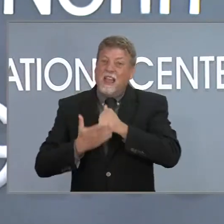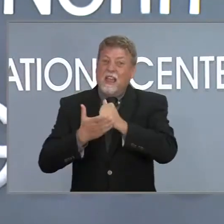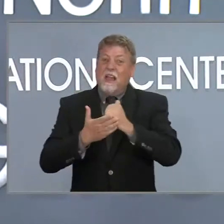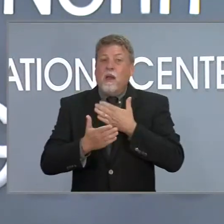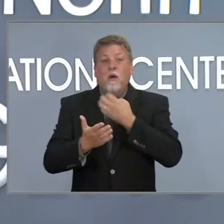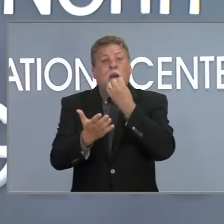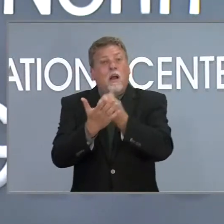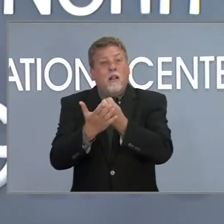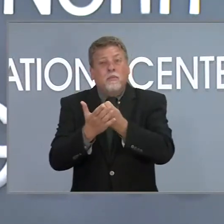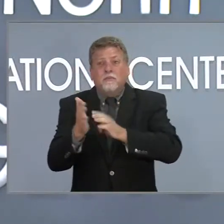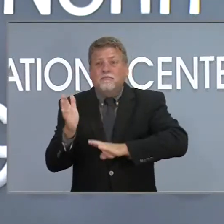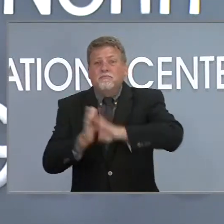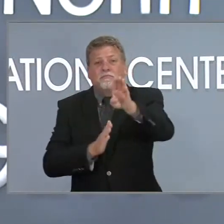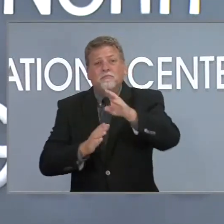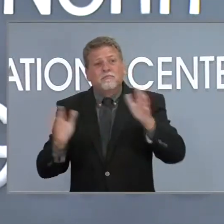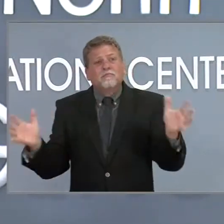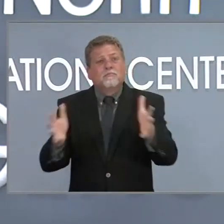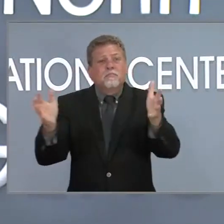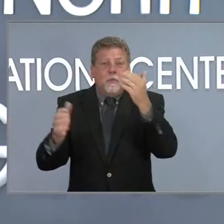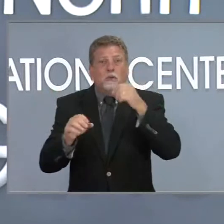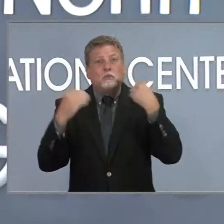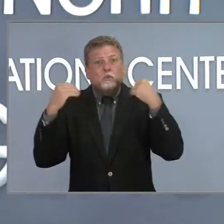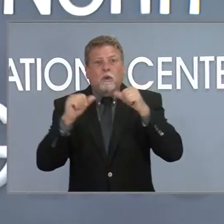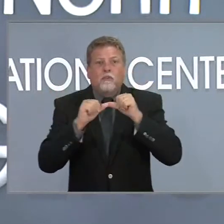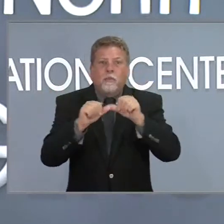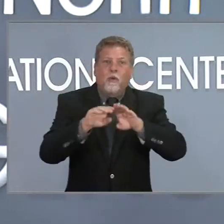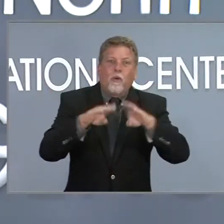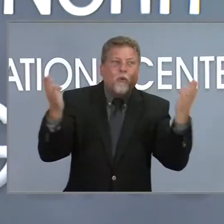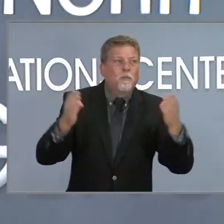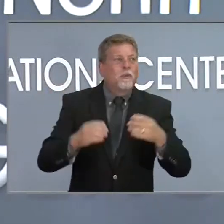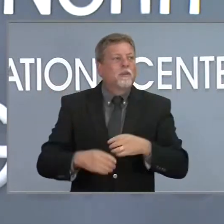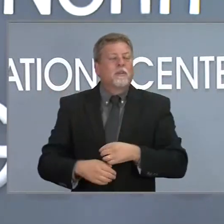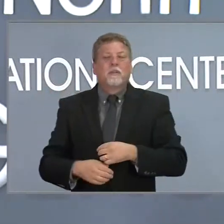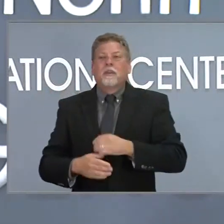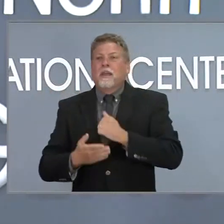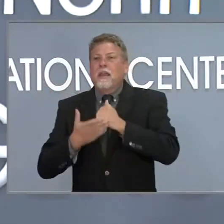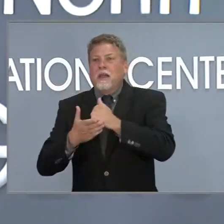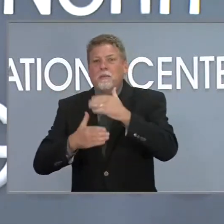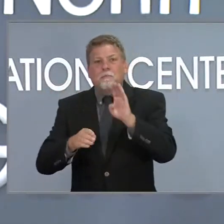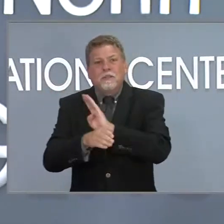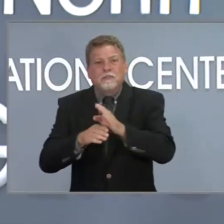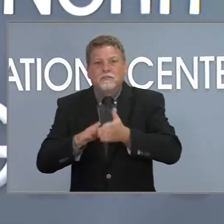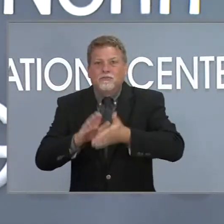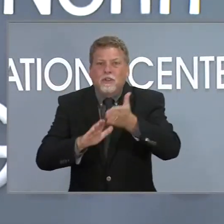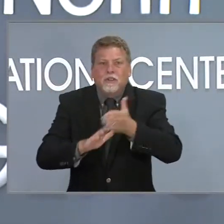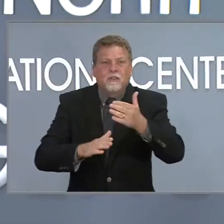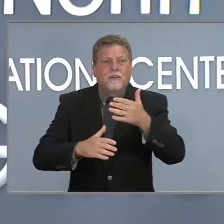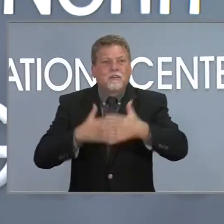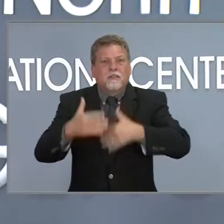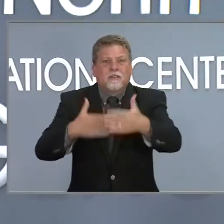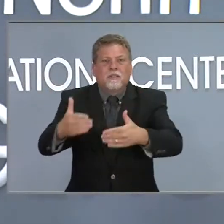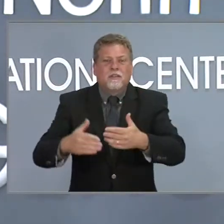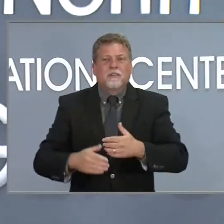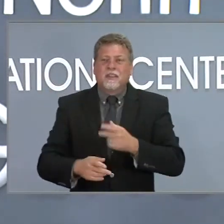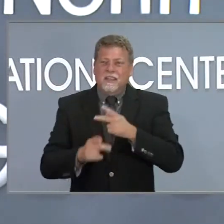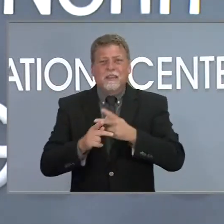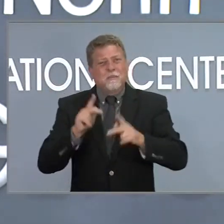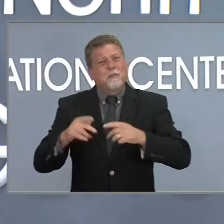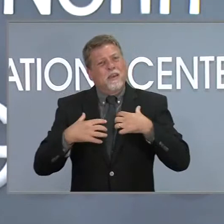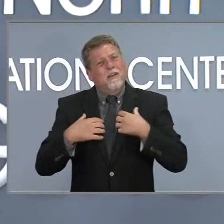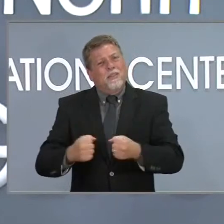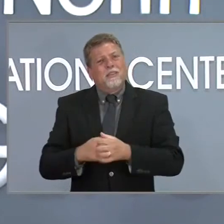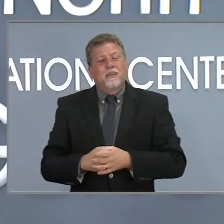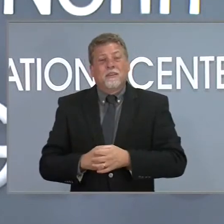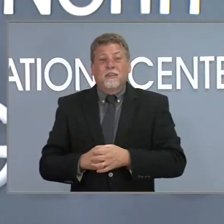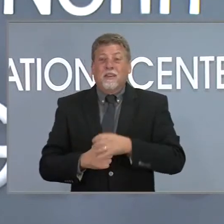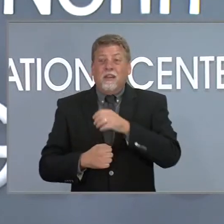and encouraging customers to come while preventing the harmful impacts of COVID. I encourage more businesses to